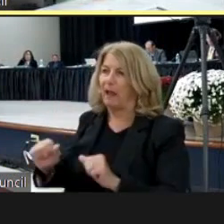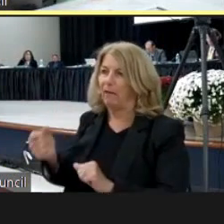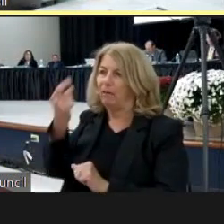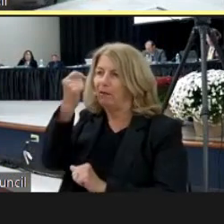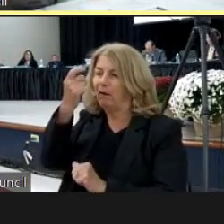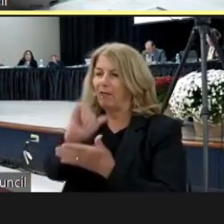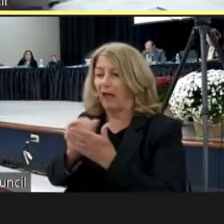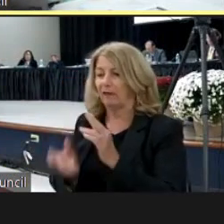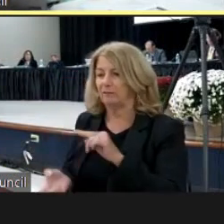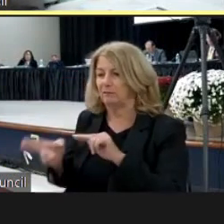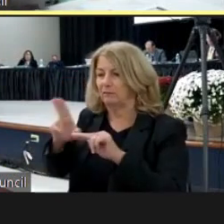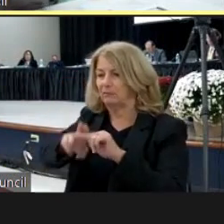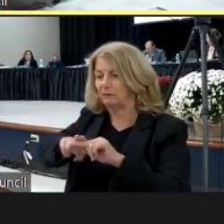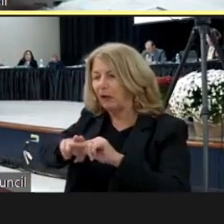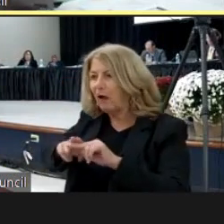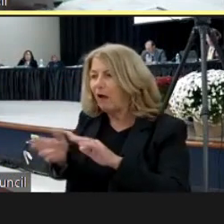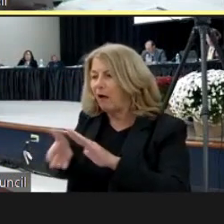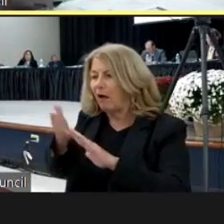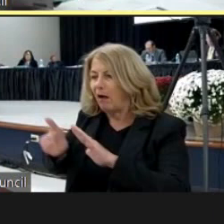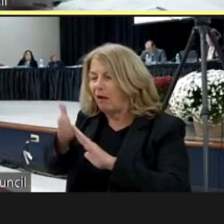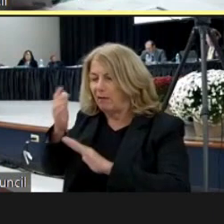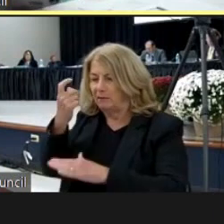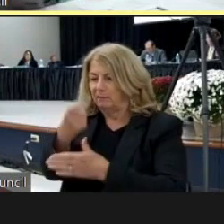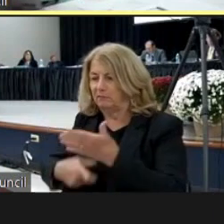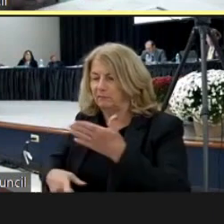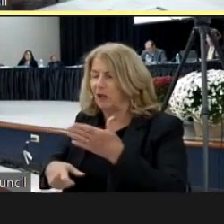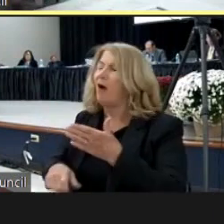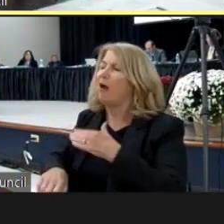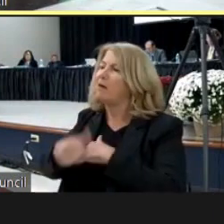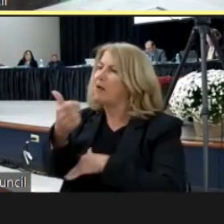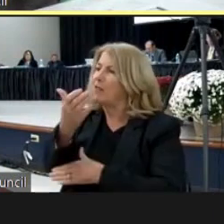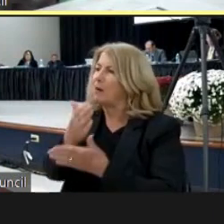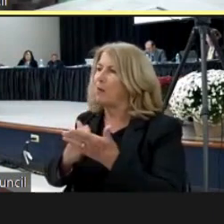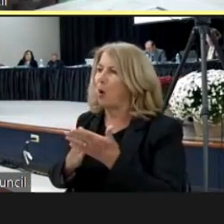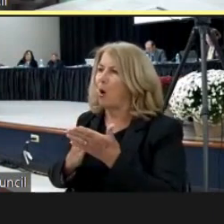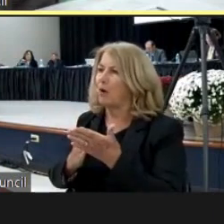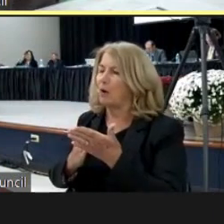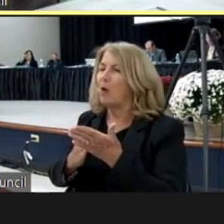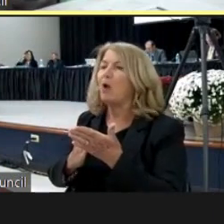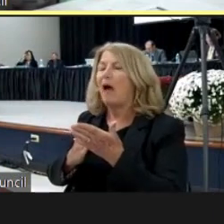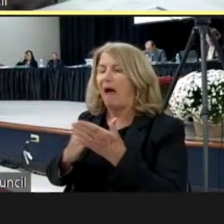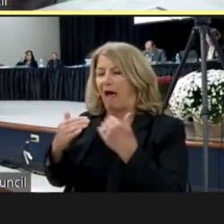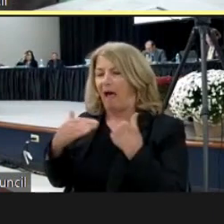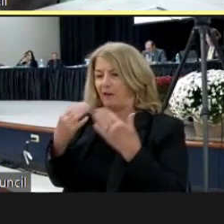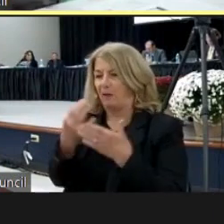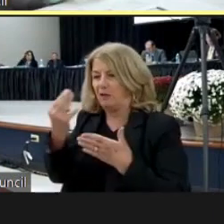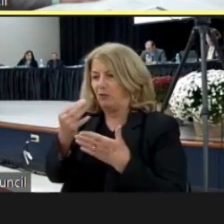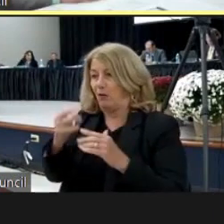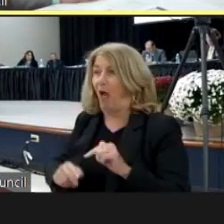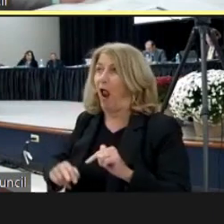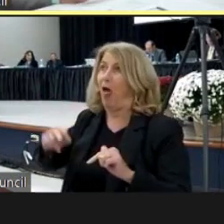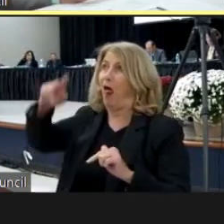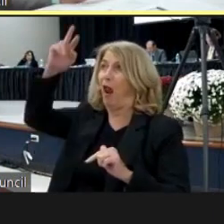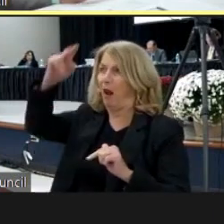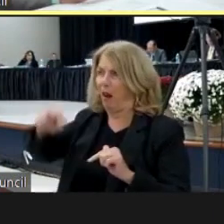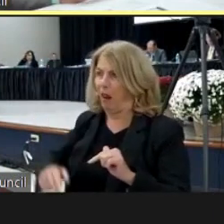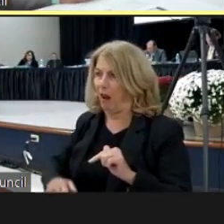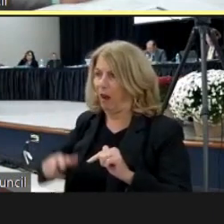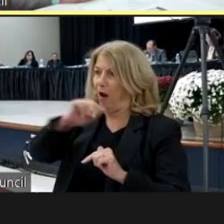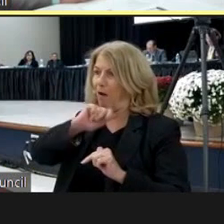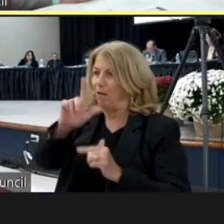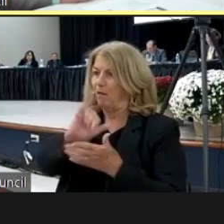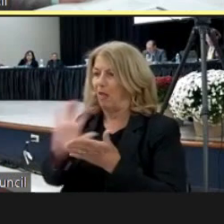increased operational expense is another element of that. Moving materials up and down, people up and down, all those kinds of things is additional